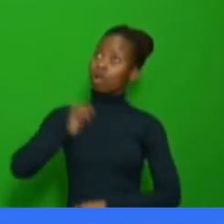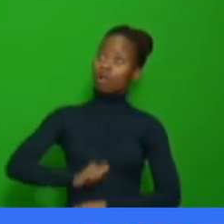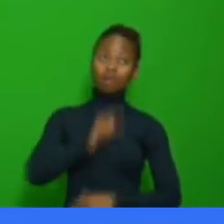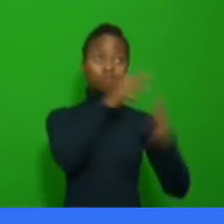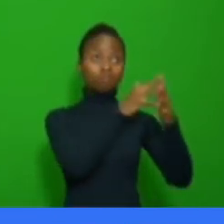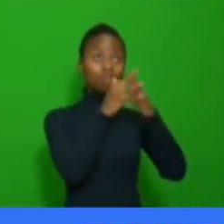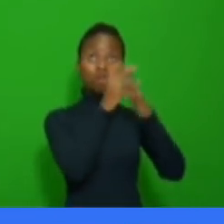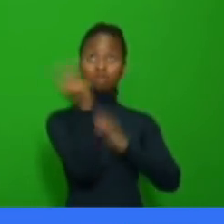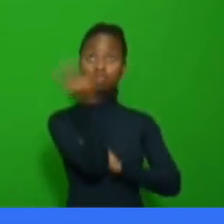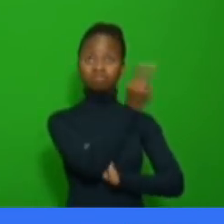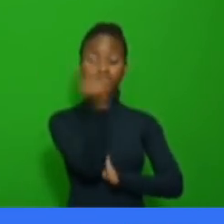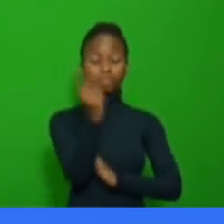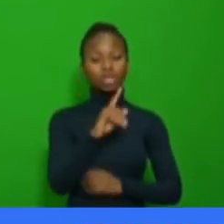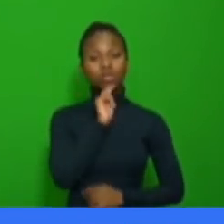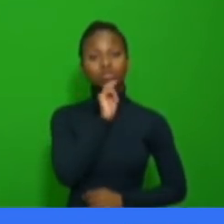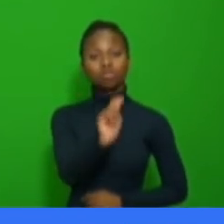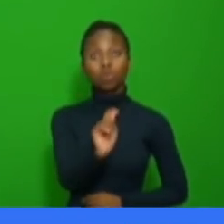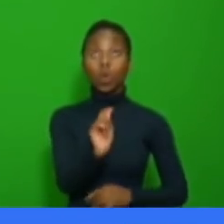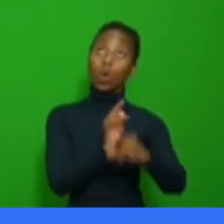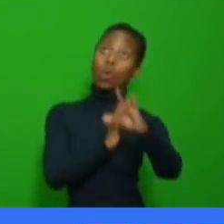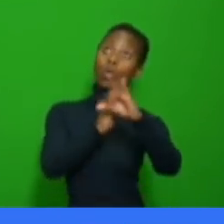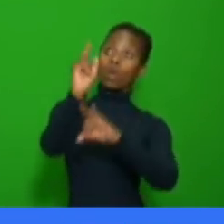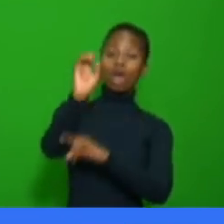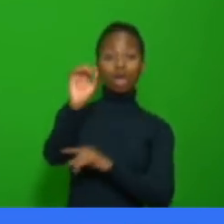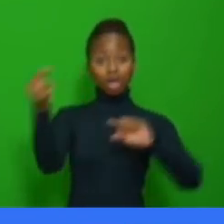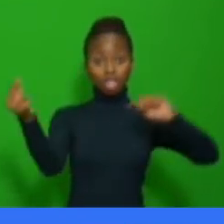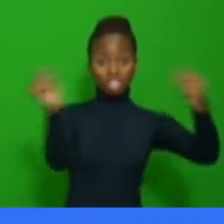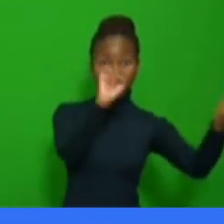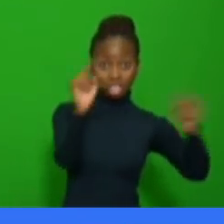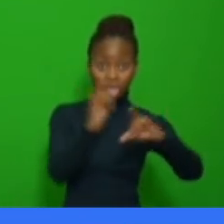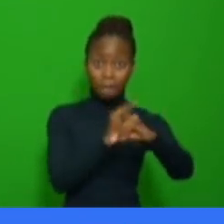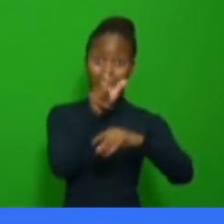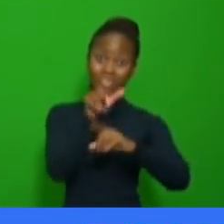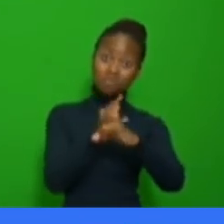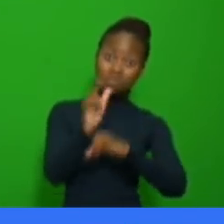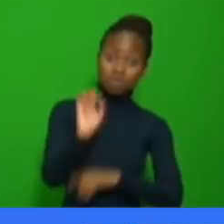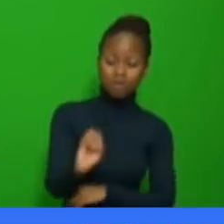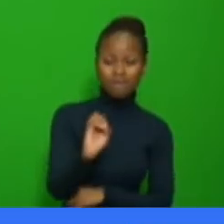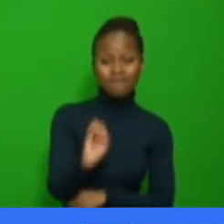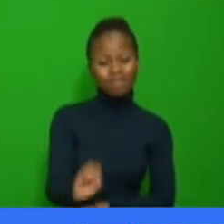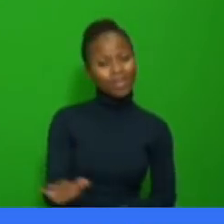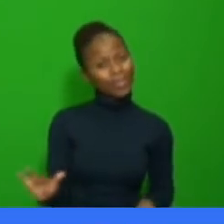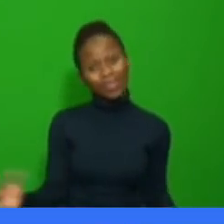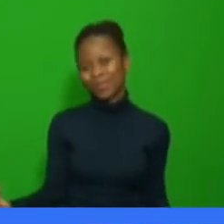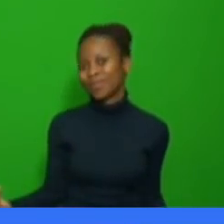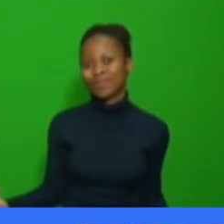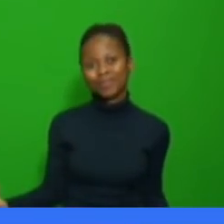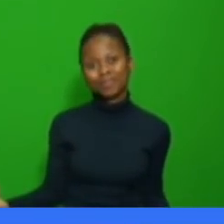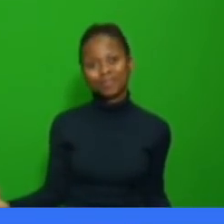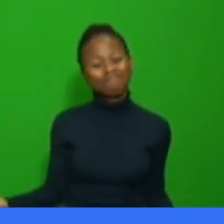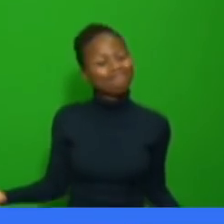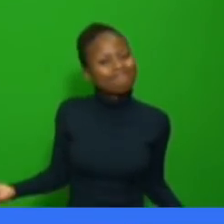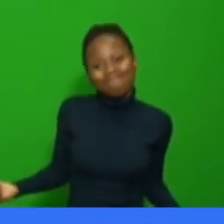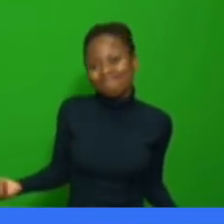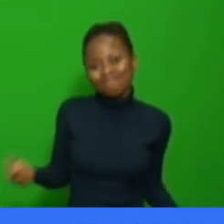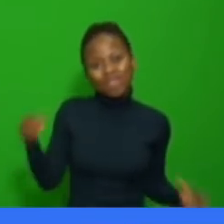There are no winners in a trade war. No winners.